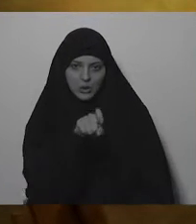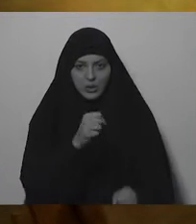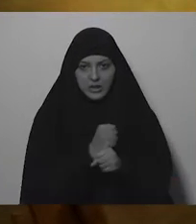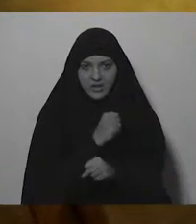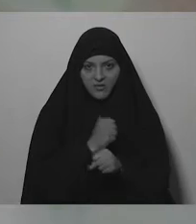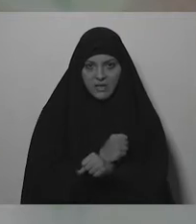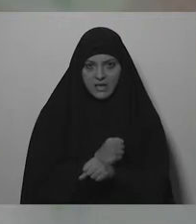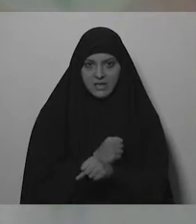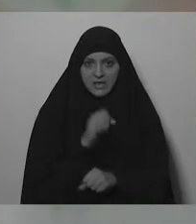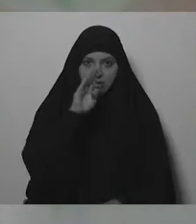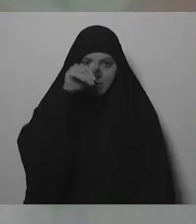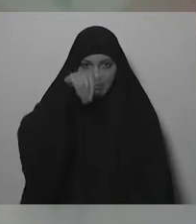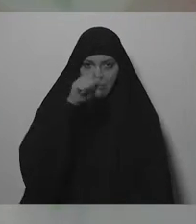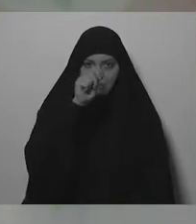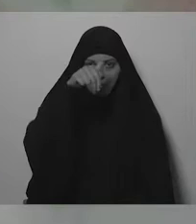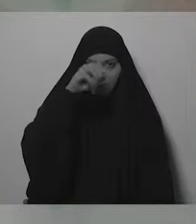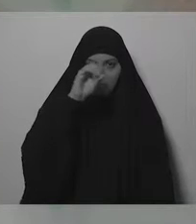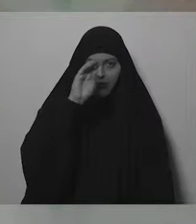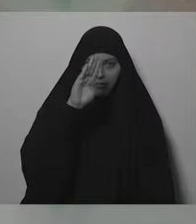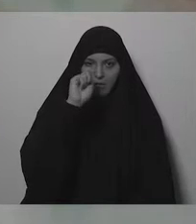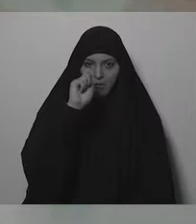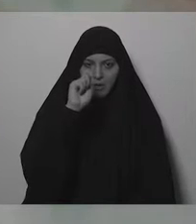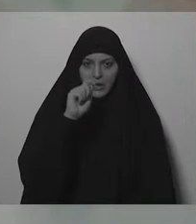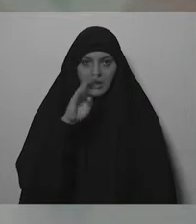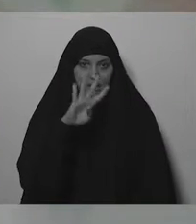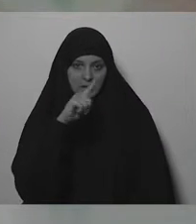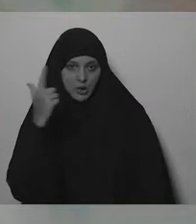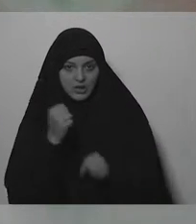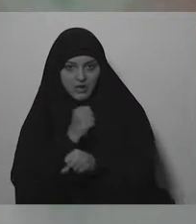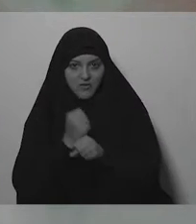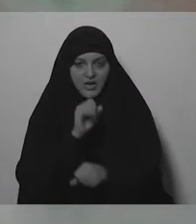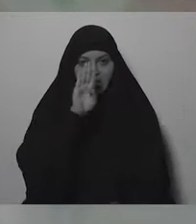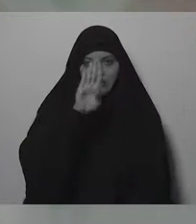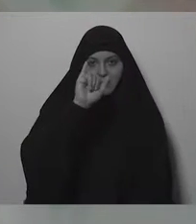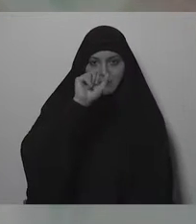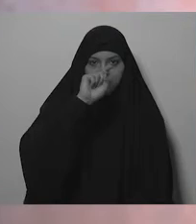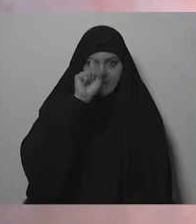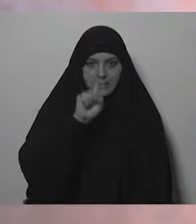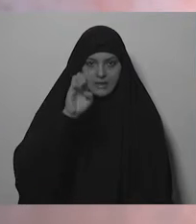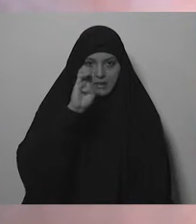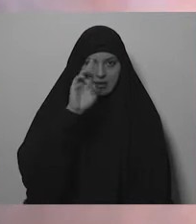inquiries work at Manouba and four work at Bizerte.